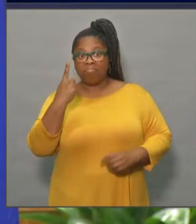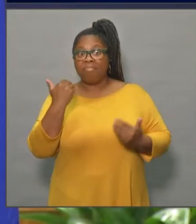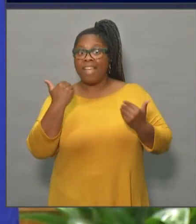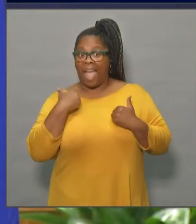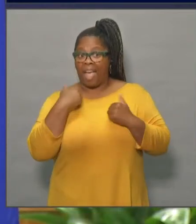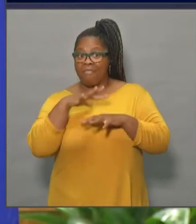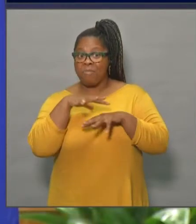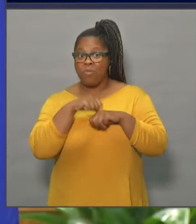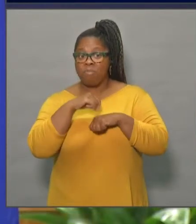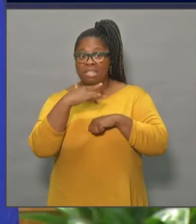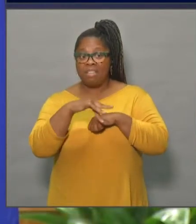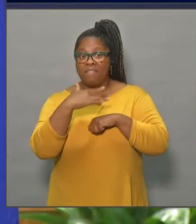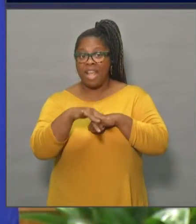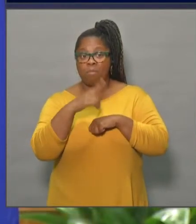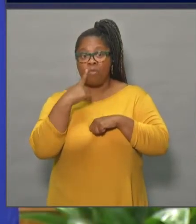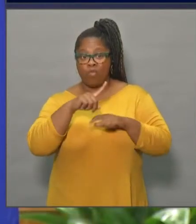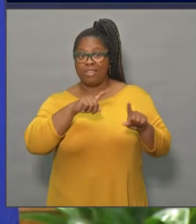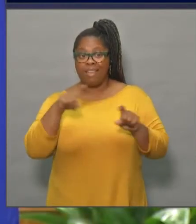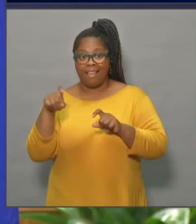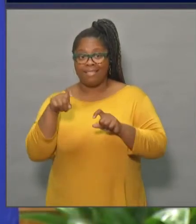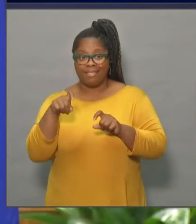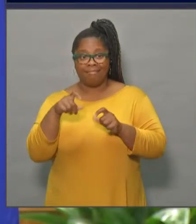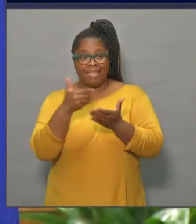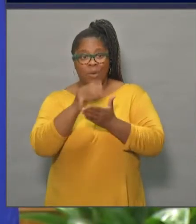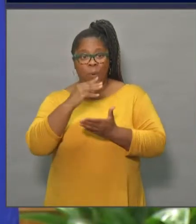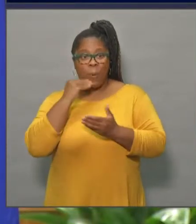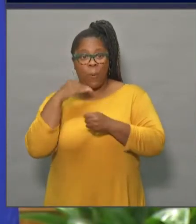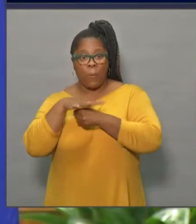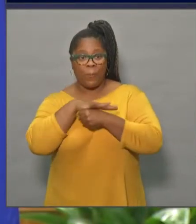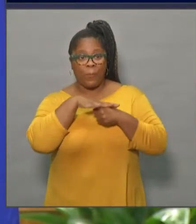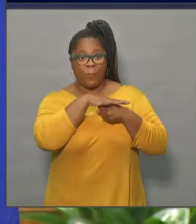are available at the regional testing sites, and you can go to